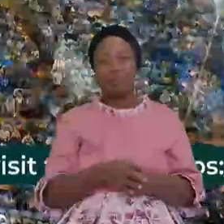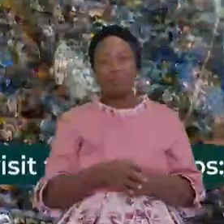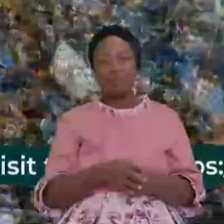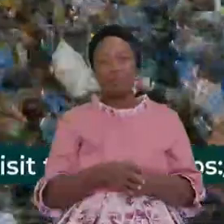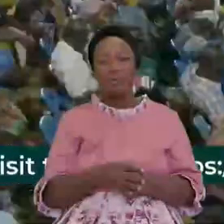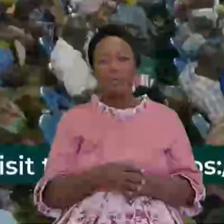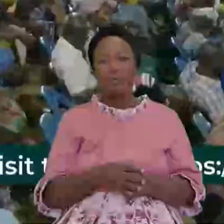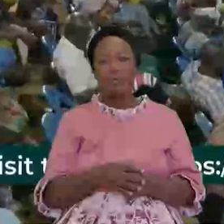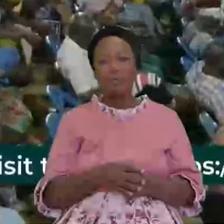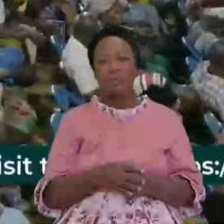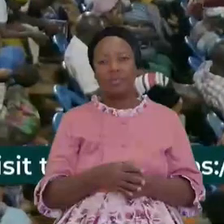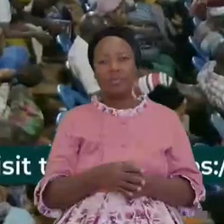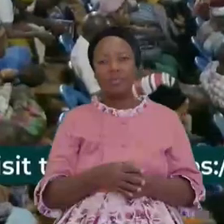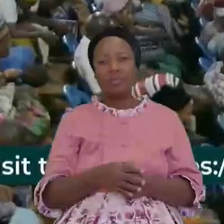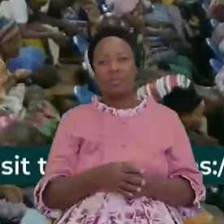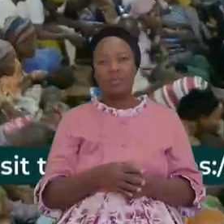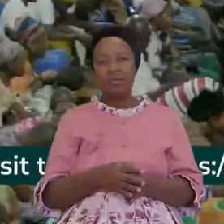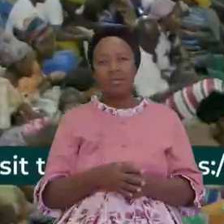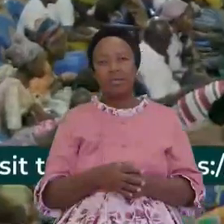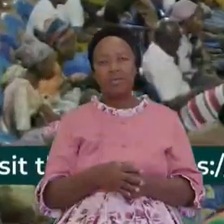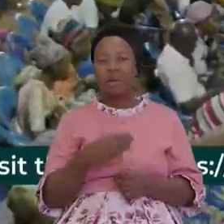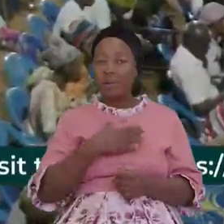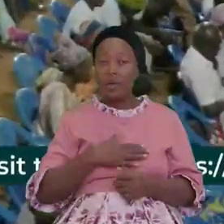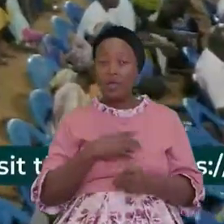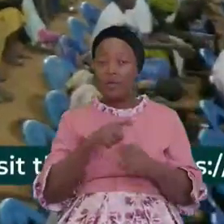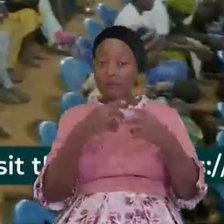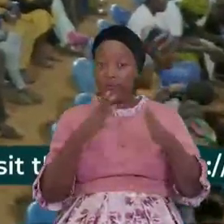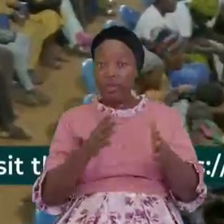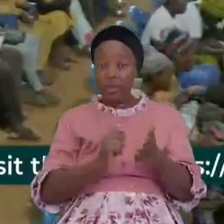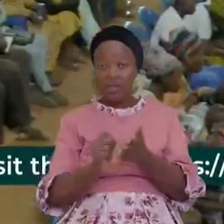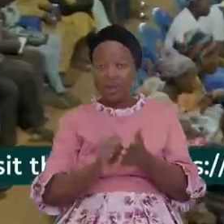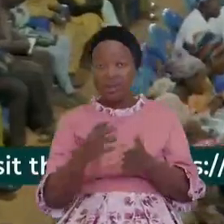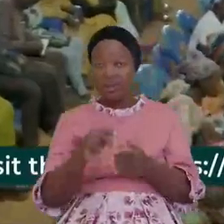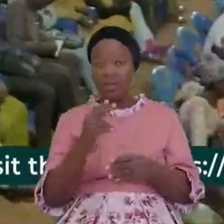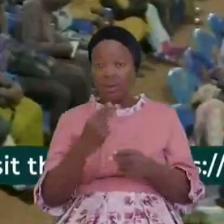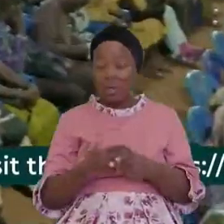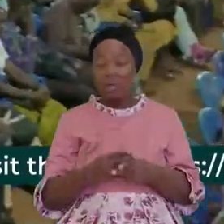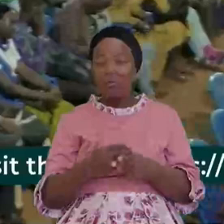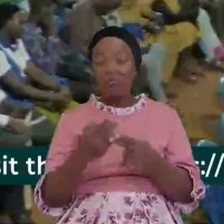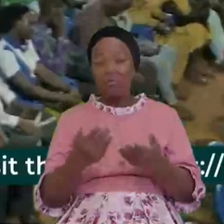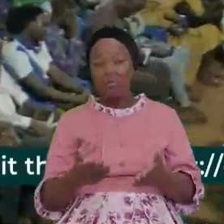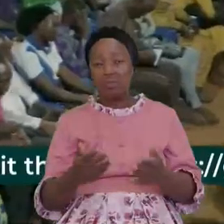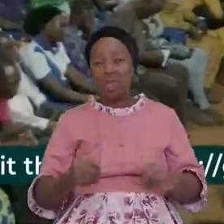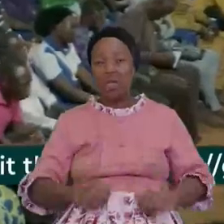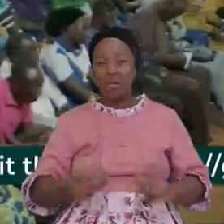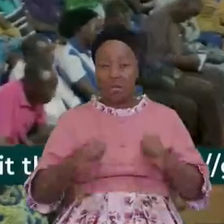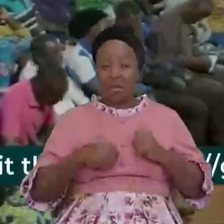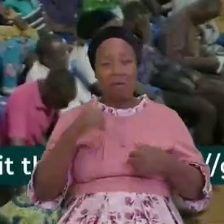Retournez les fiches au superviseur. Give the forms back to the